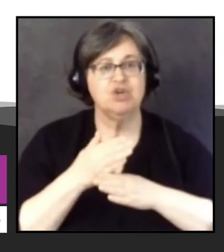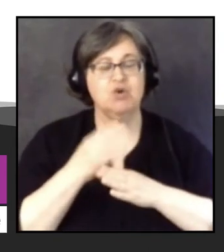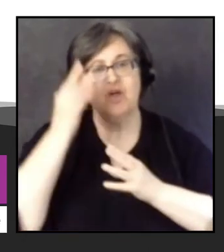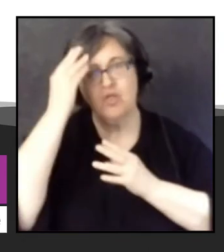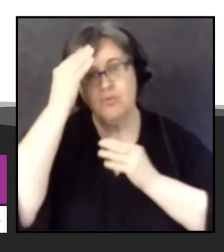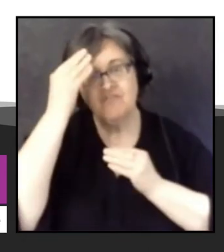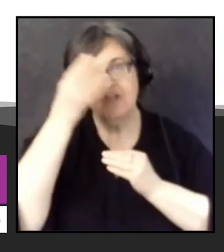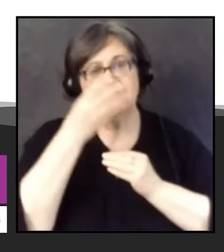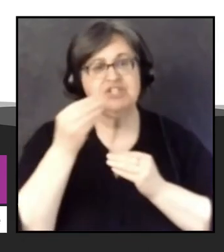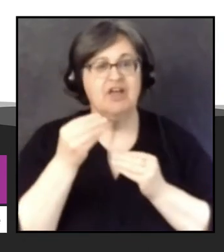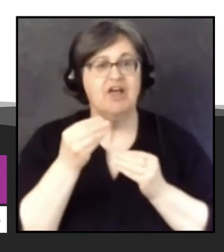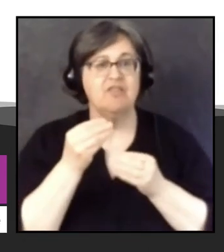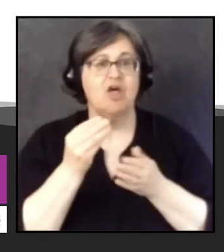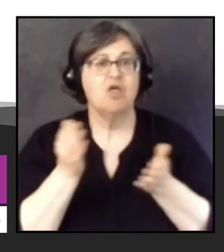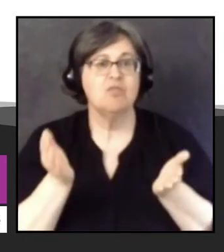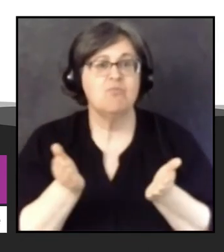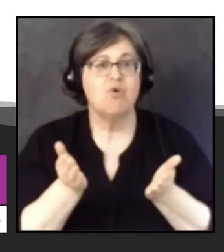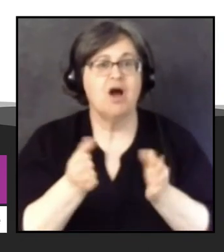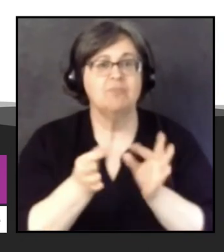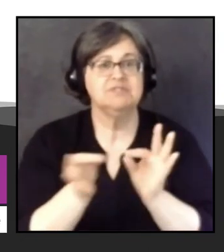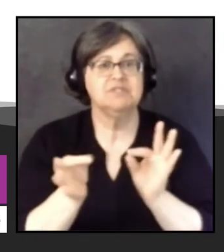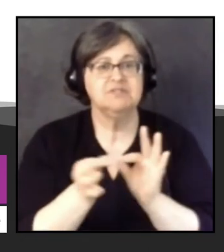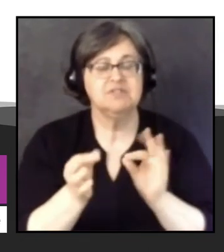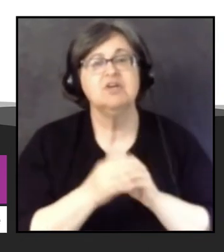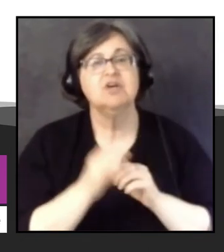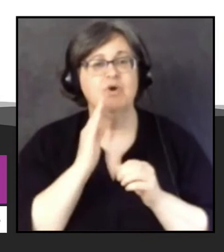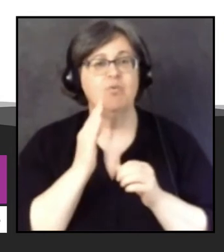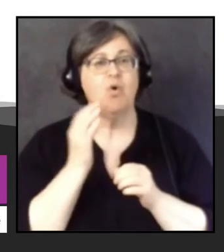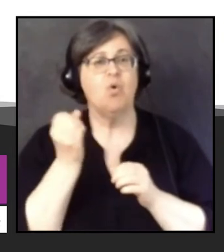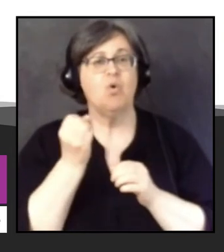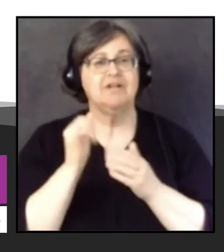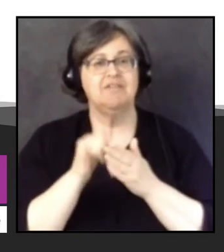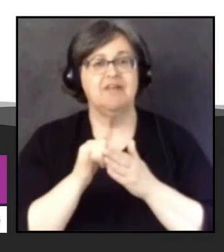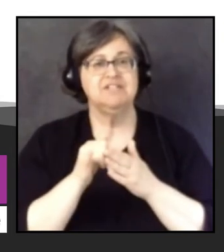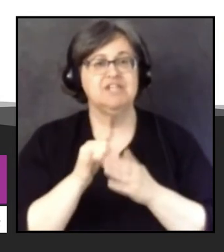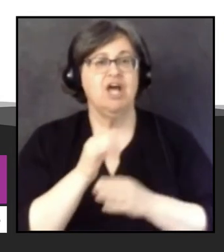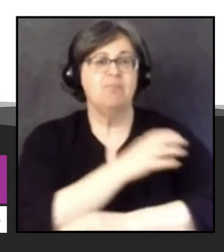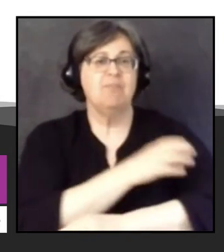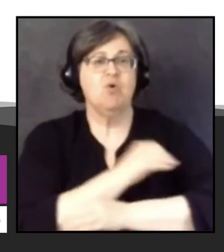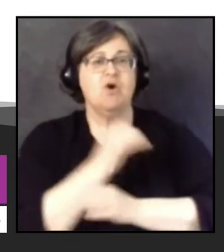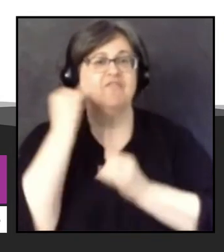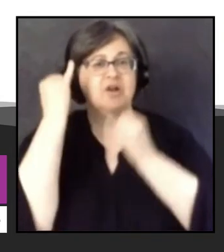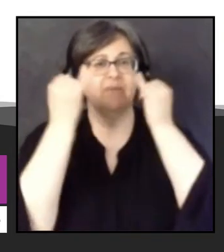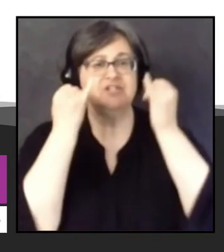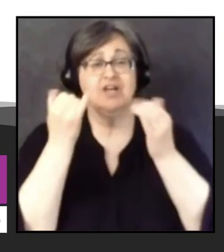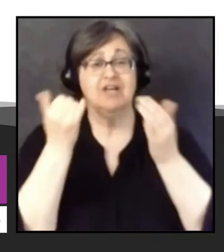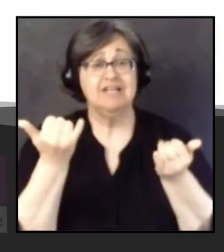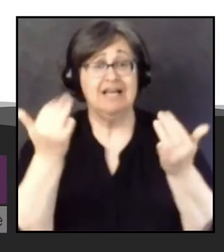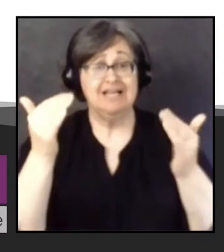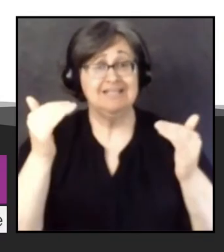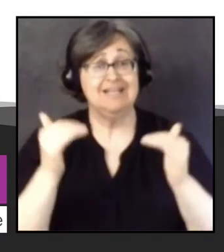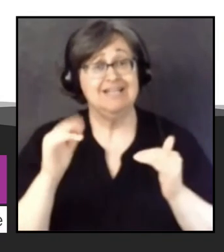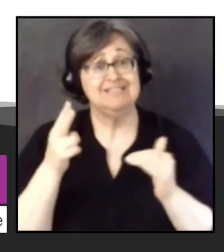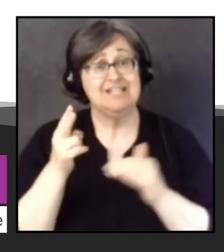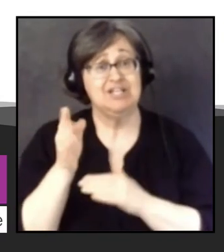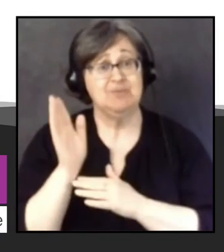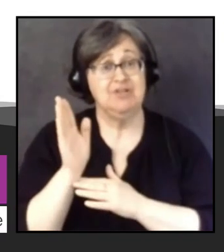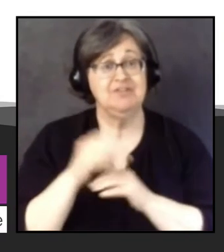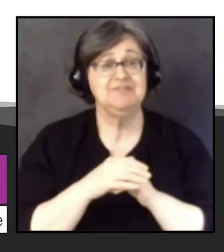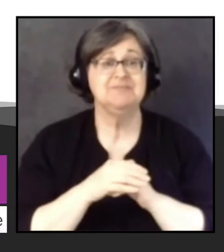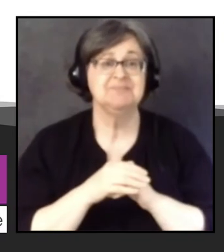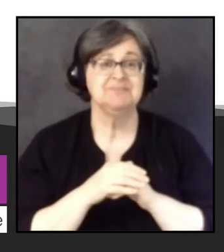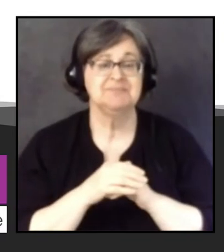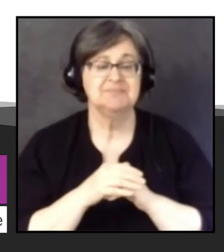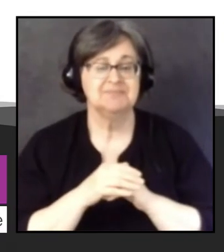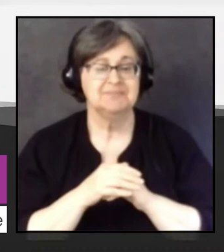we'll be holding on to that kind of power of imagination as we continue our respective works. I want to move on to our second presentation of the